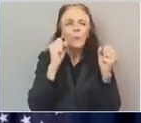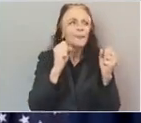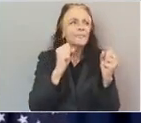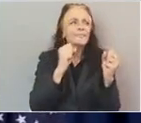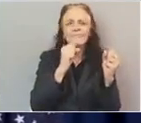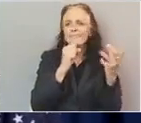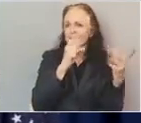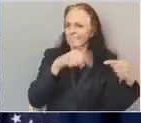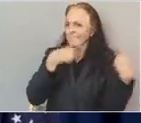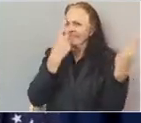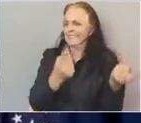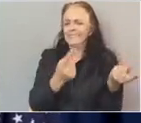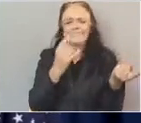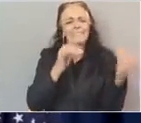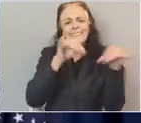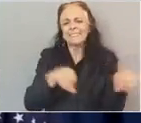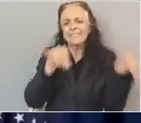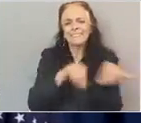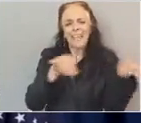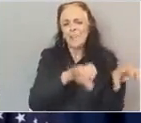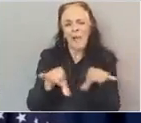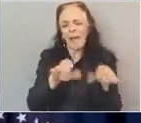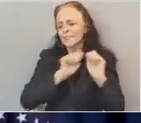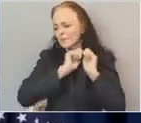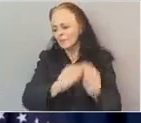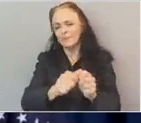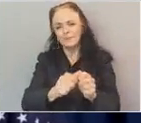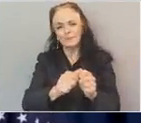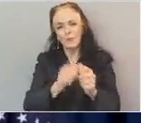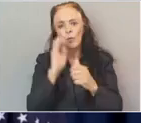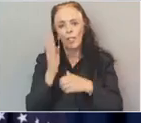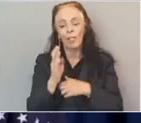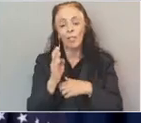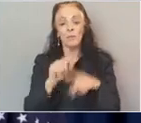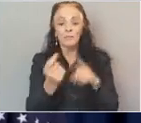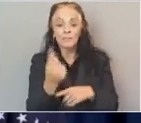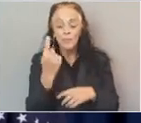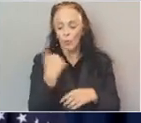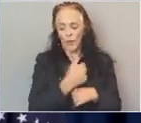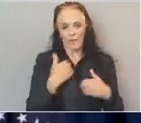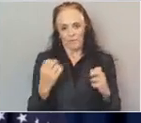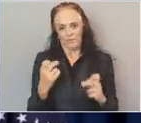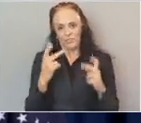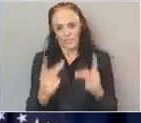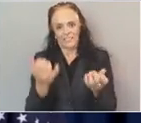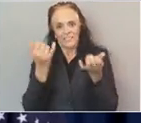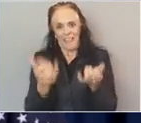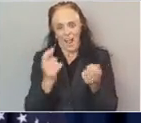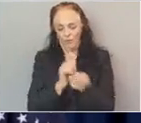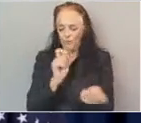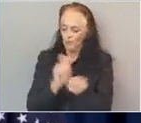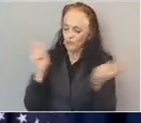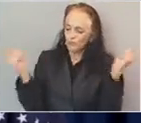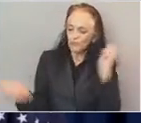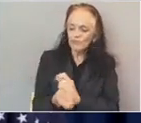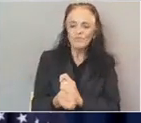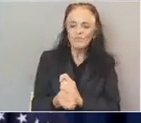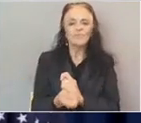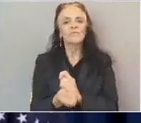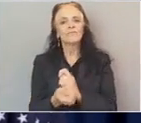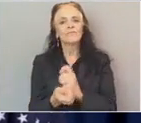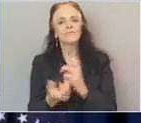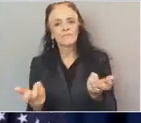be. But we have a chance to right these wrongs and